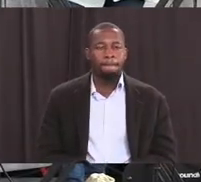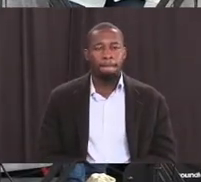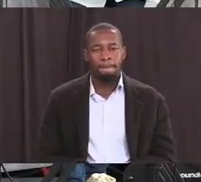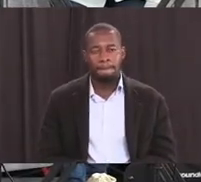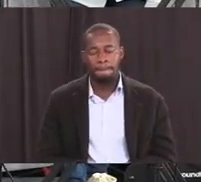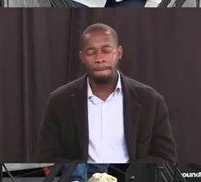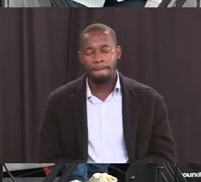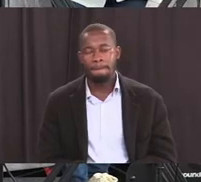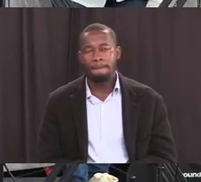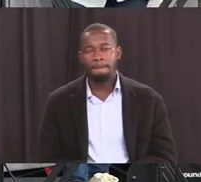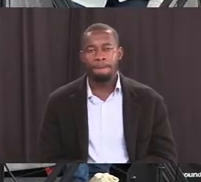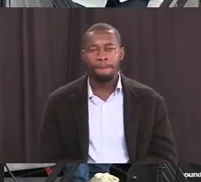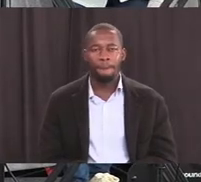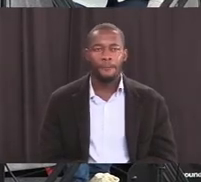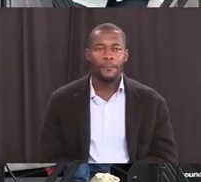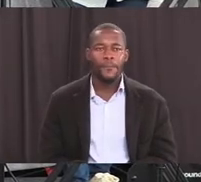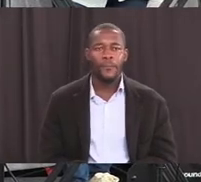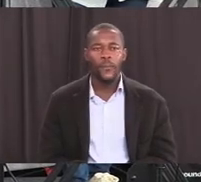Yep.